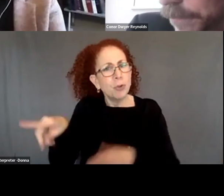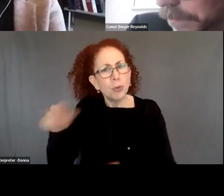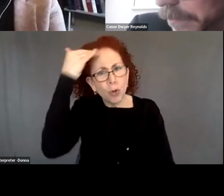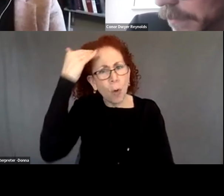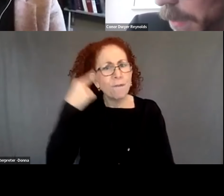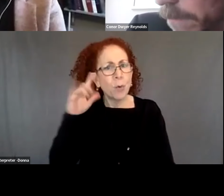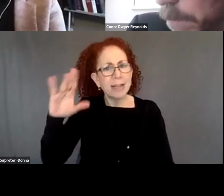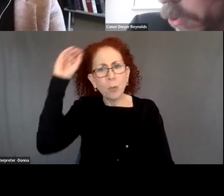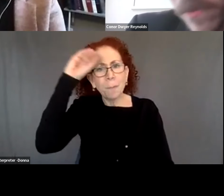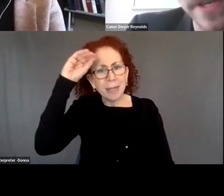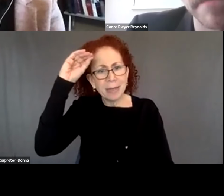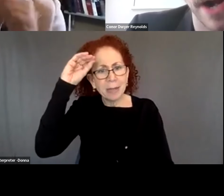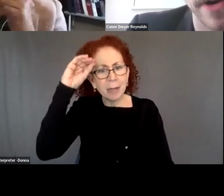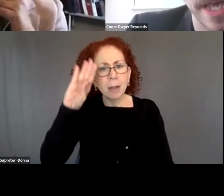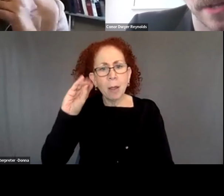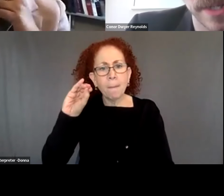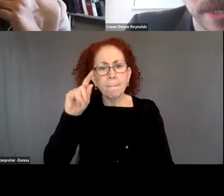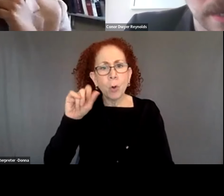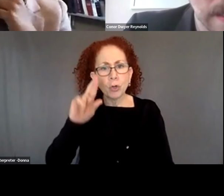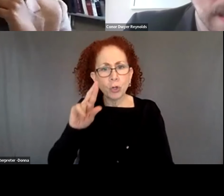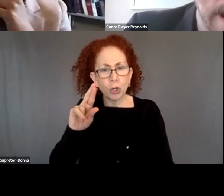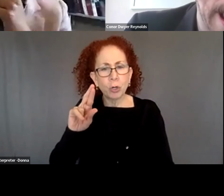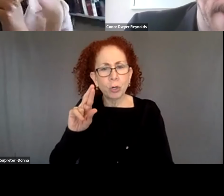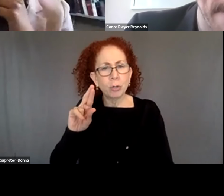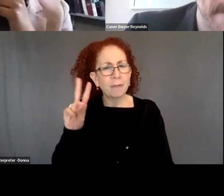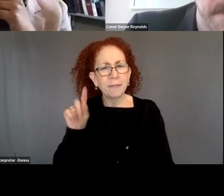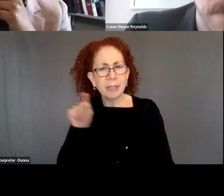in Boatner v. Berryhill.